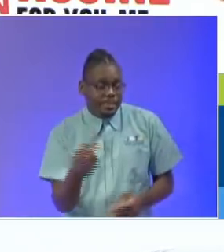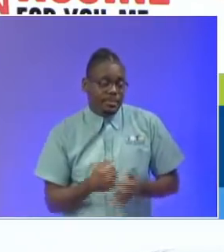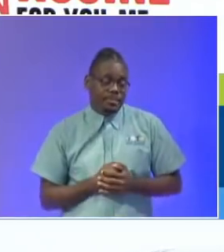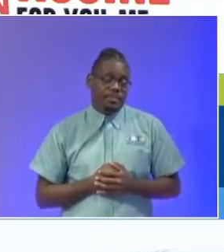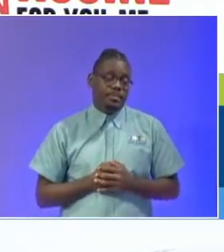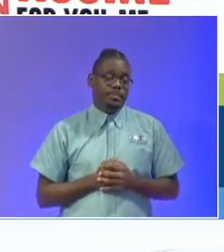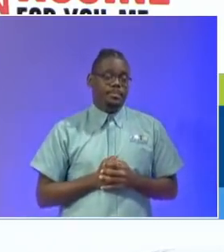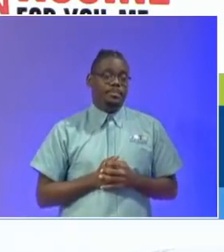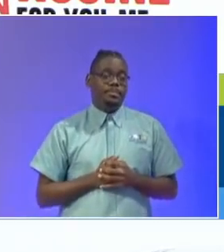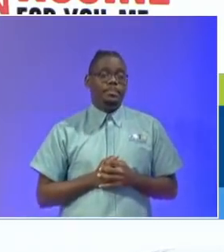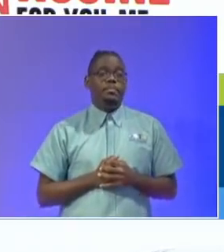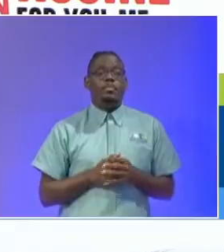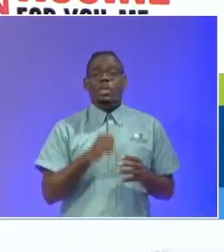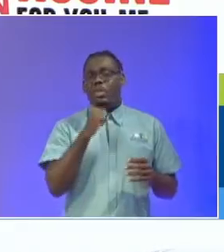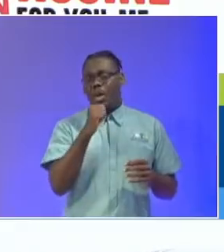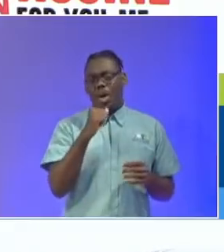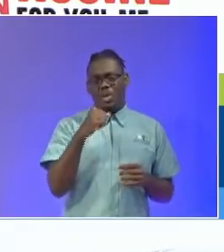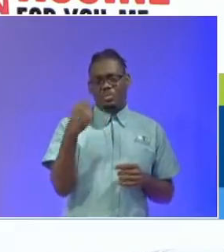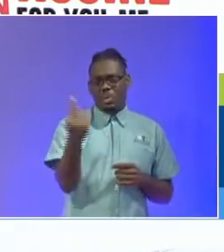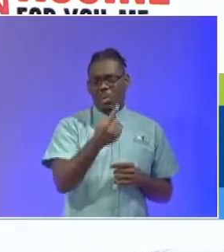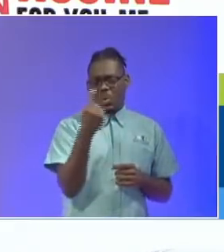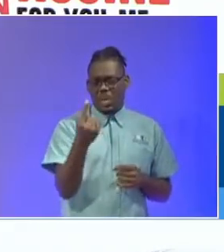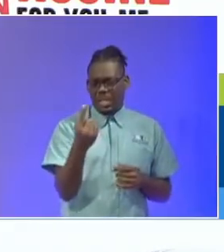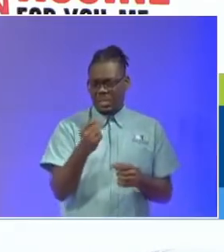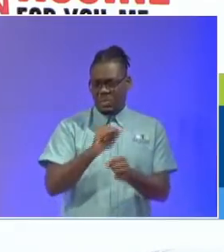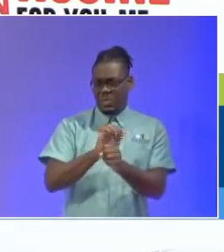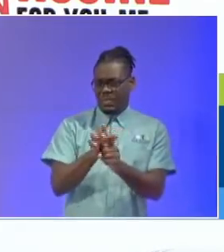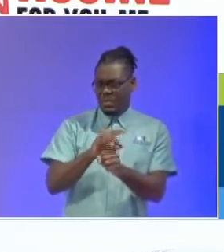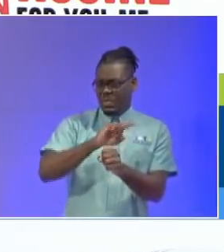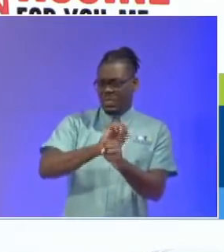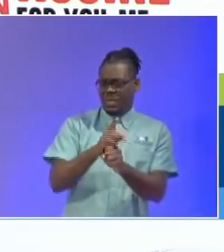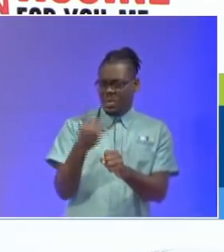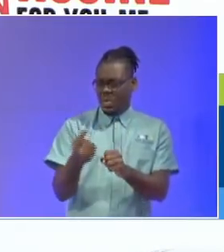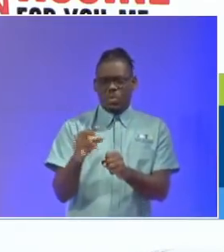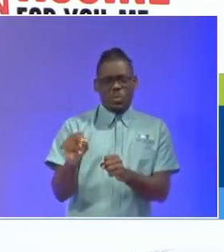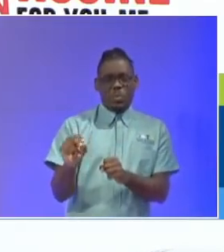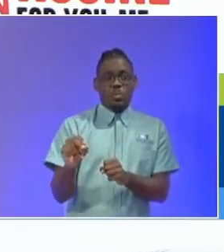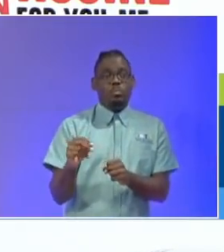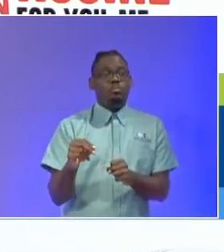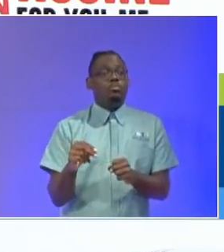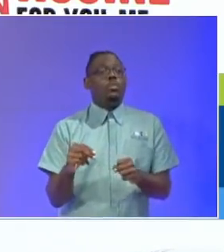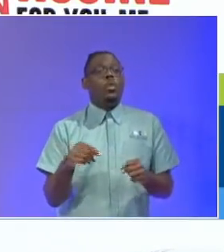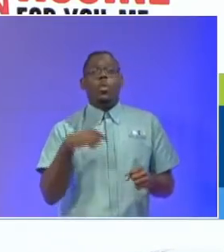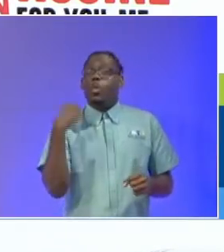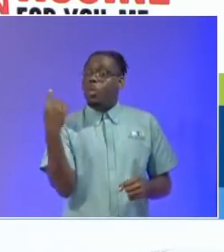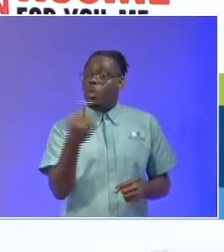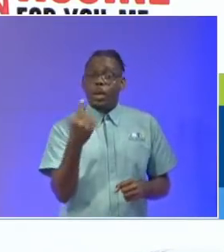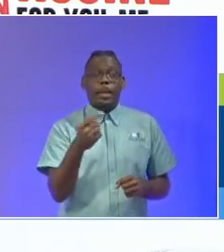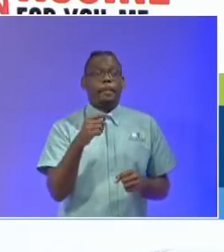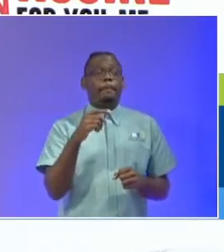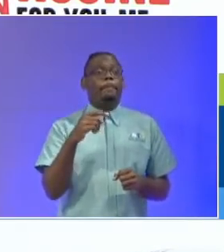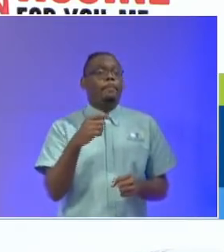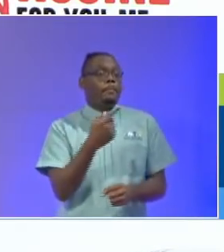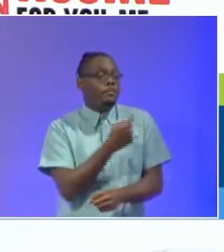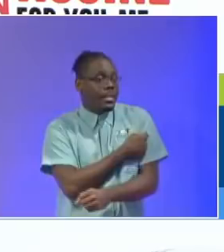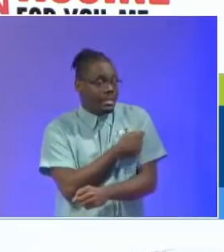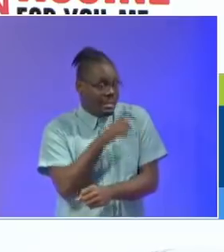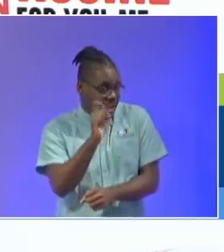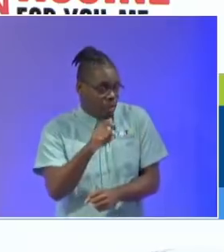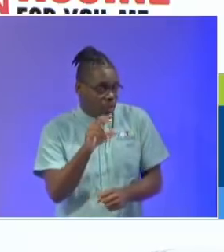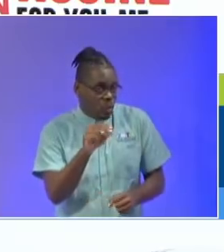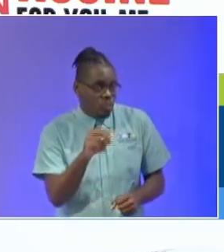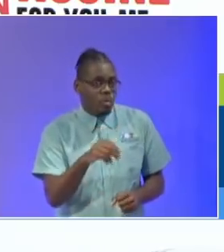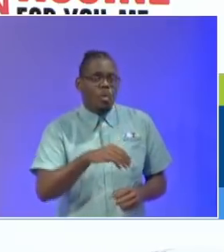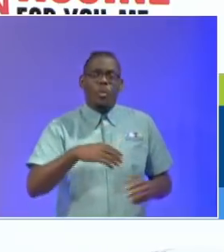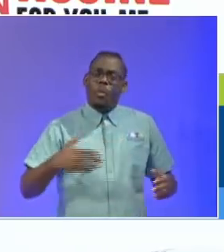the unvaccinated, and you are right, this pandemic of mental issues. So the support systems